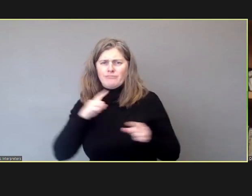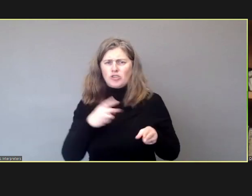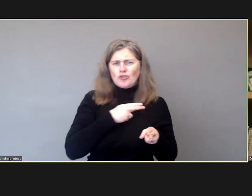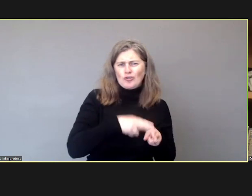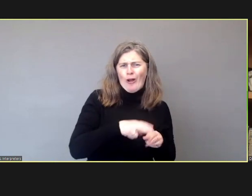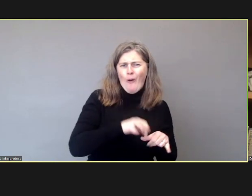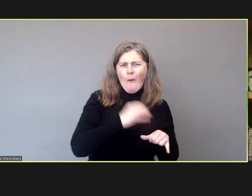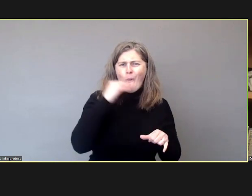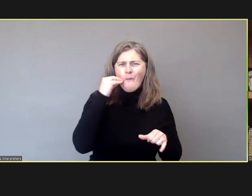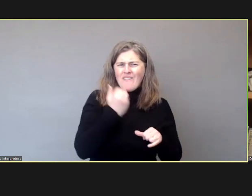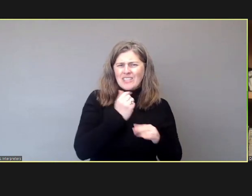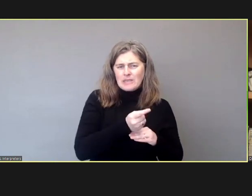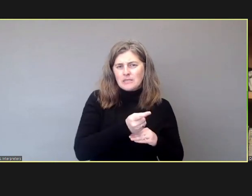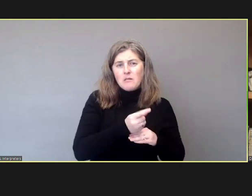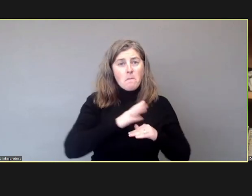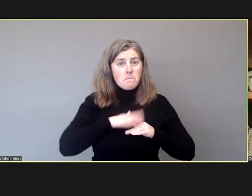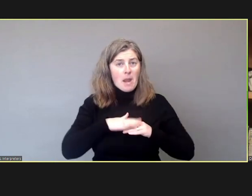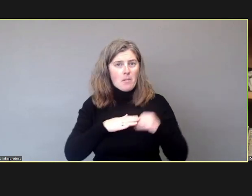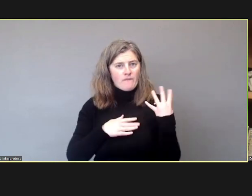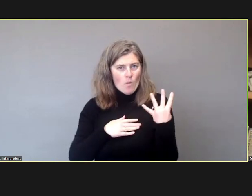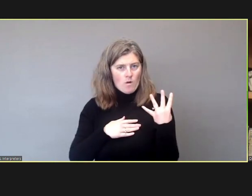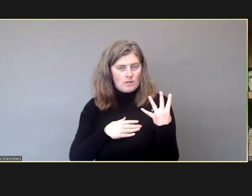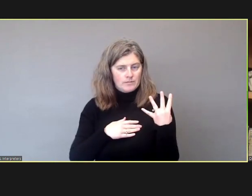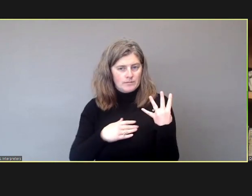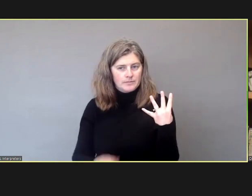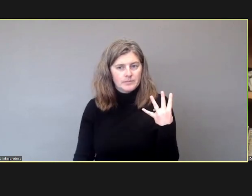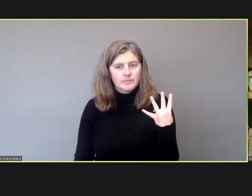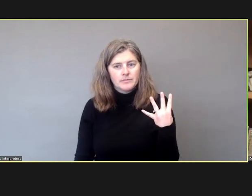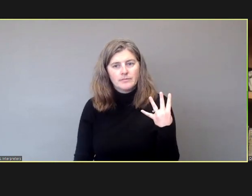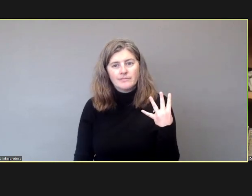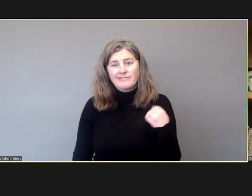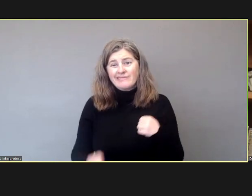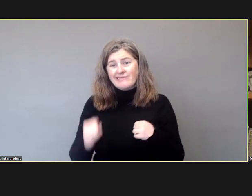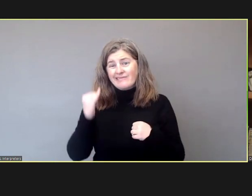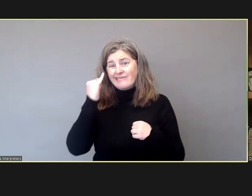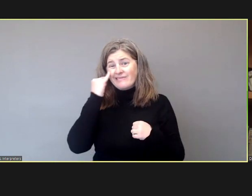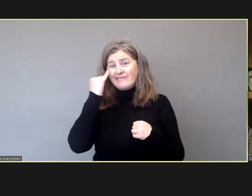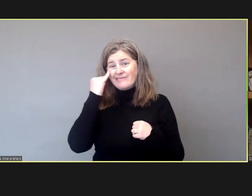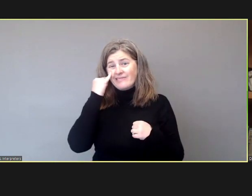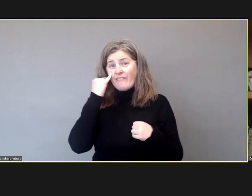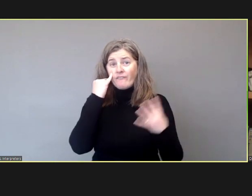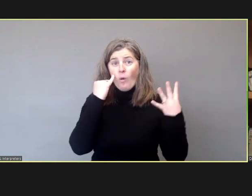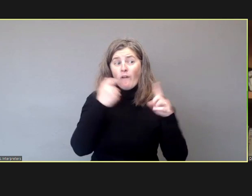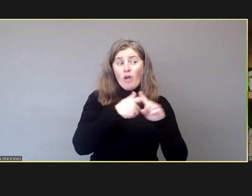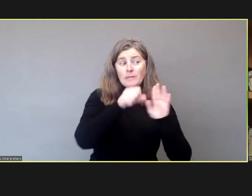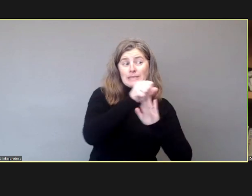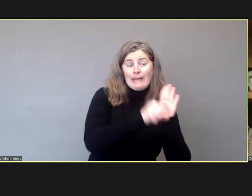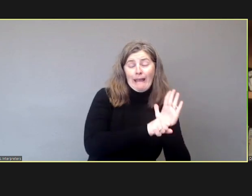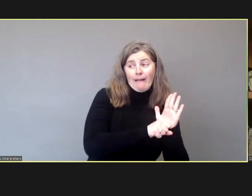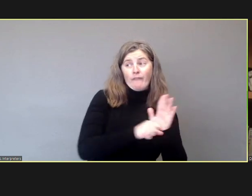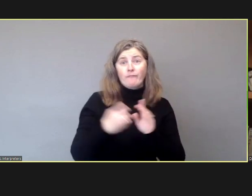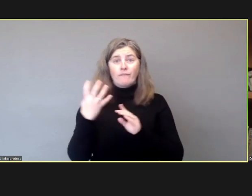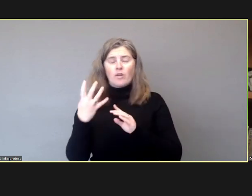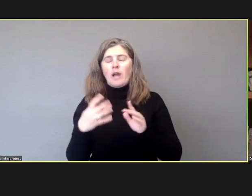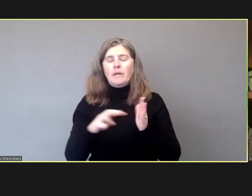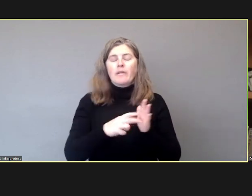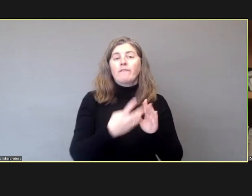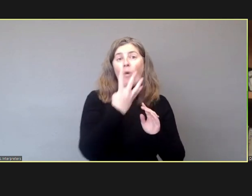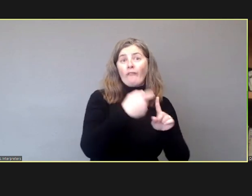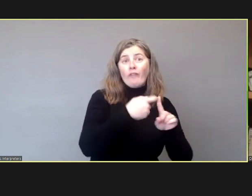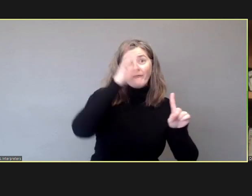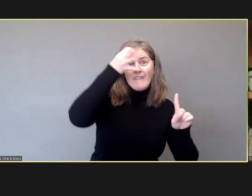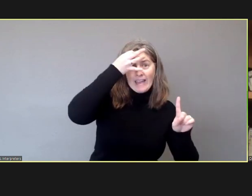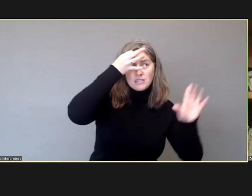I would say a minimum of 4. I think if you had 4 from the state and you picked up, 4 from the feds